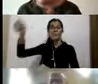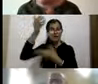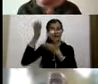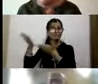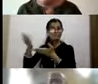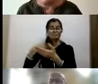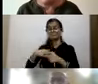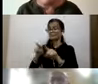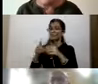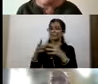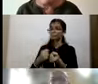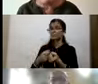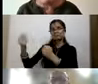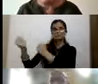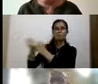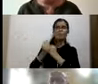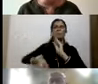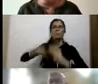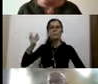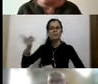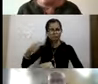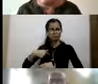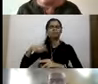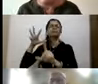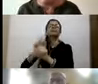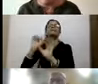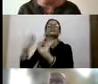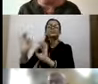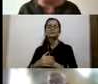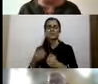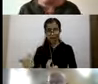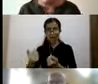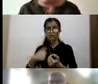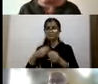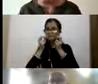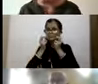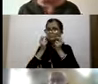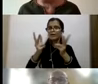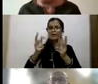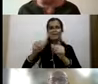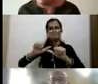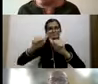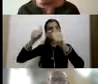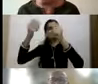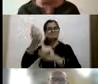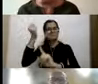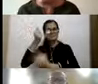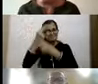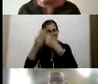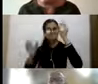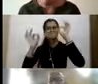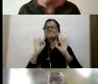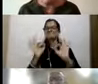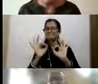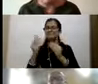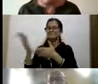gave him credit so that he also gets recognized. So now suddenly he's like, oh, wow, you know, what a great success story. have to document why it's successful, this, that,